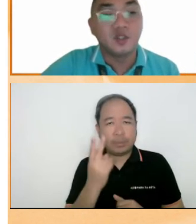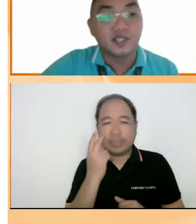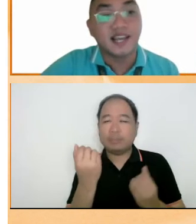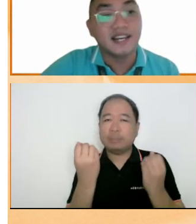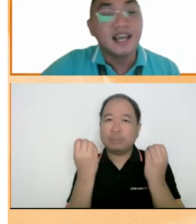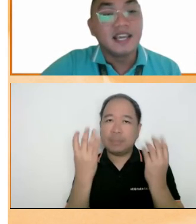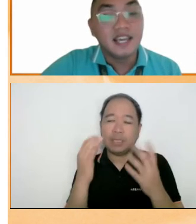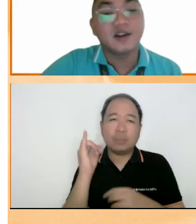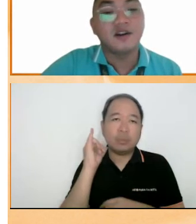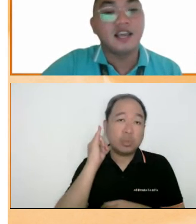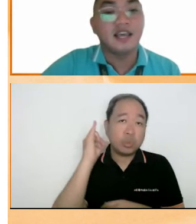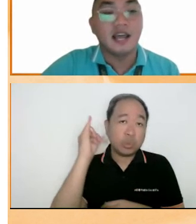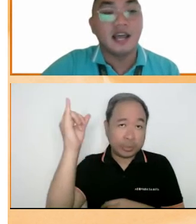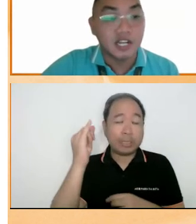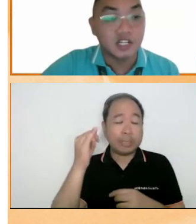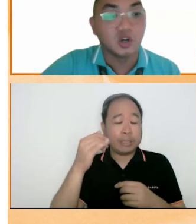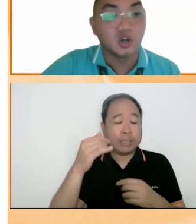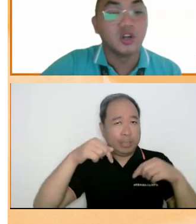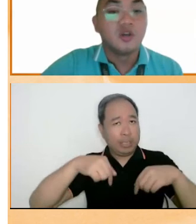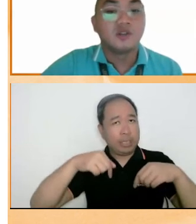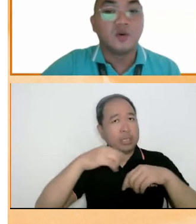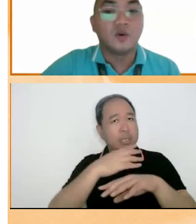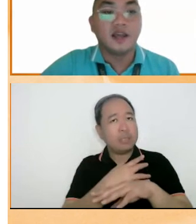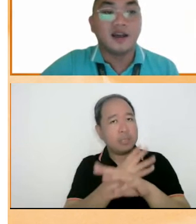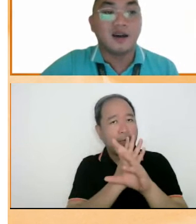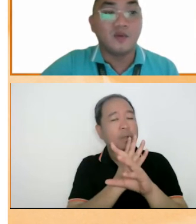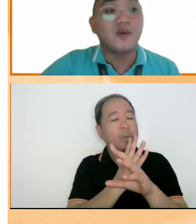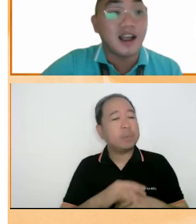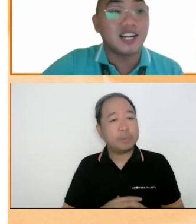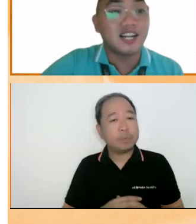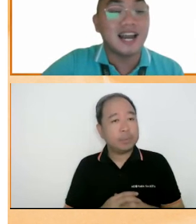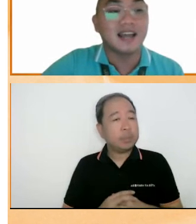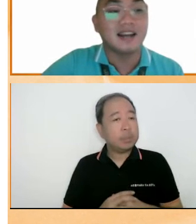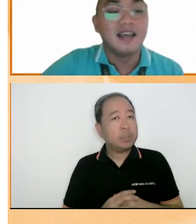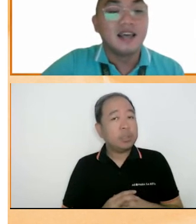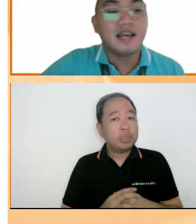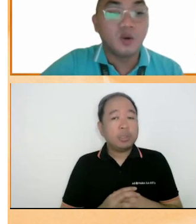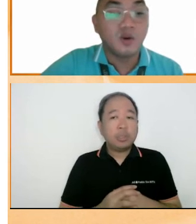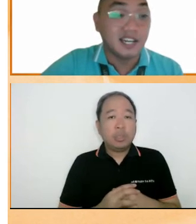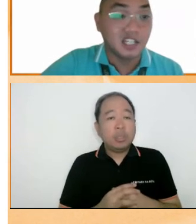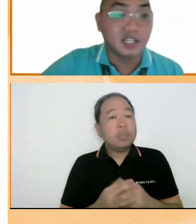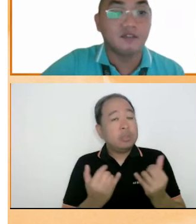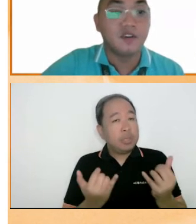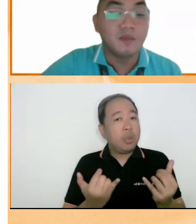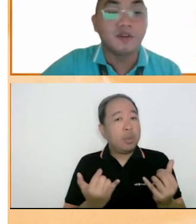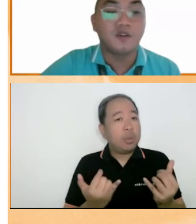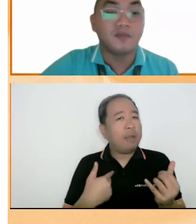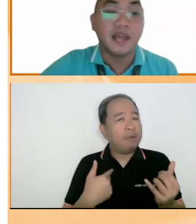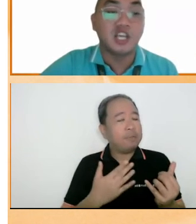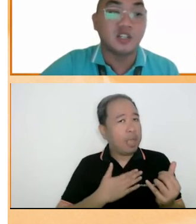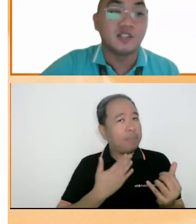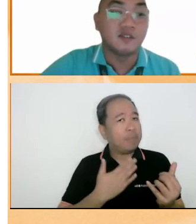of suicide here in Davao region. So we are actually glad that there was an initiative coming